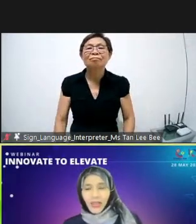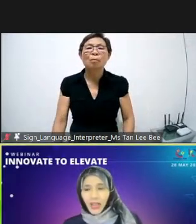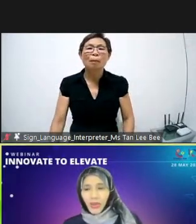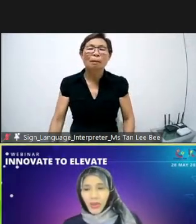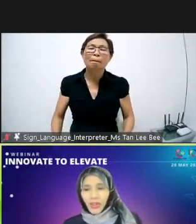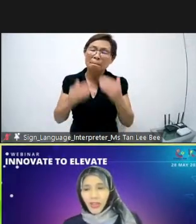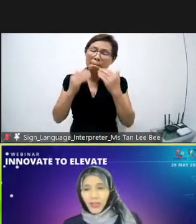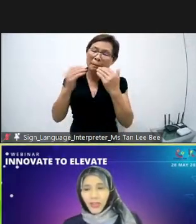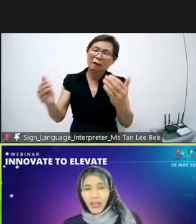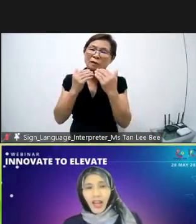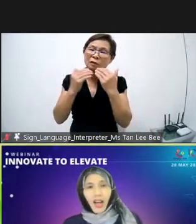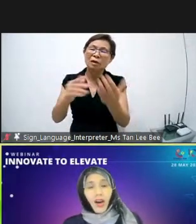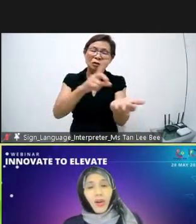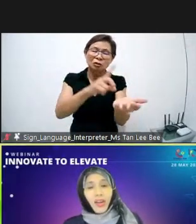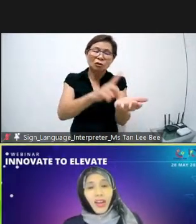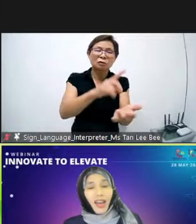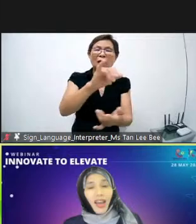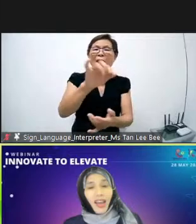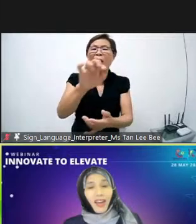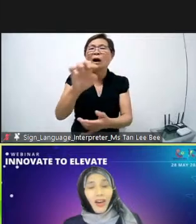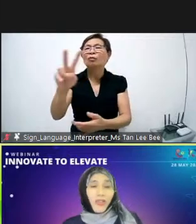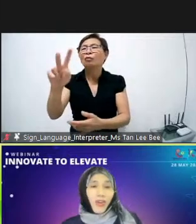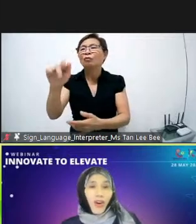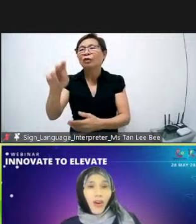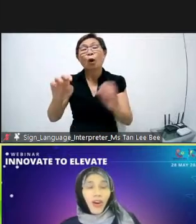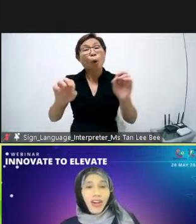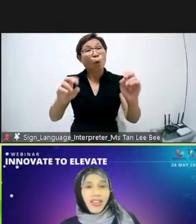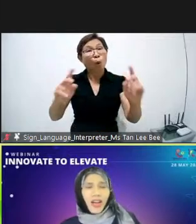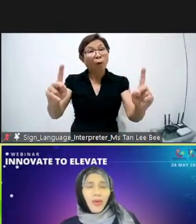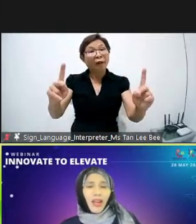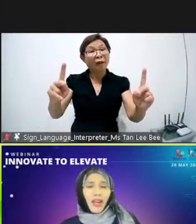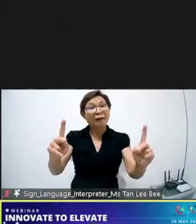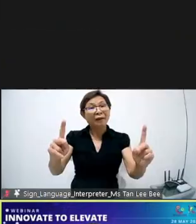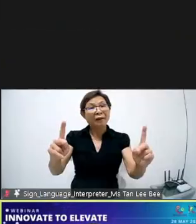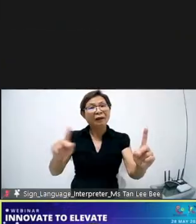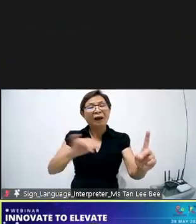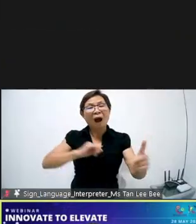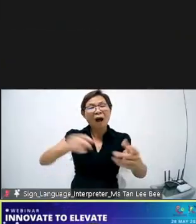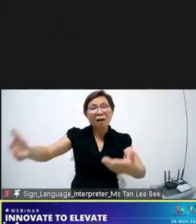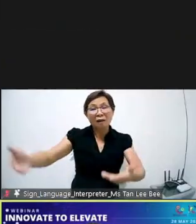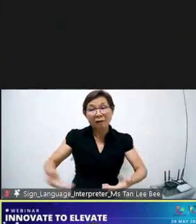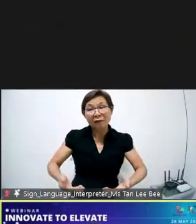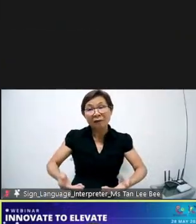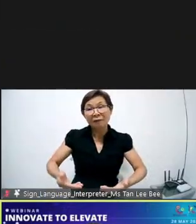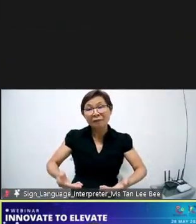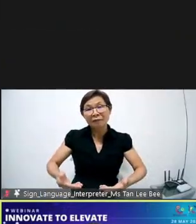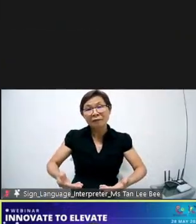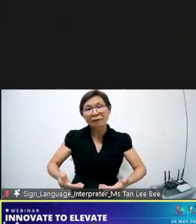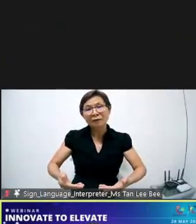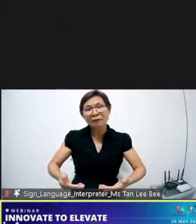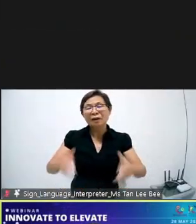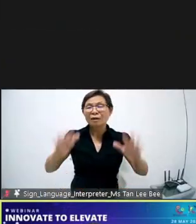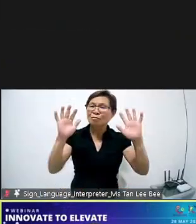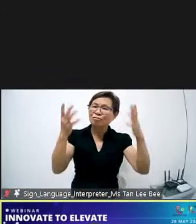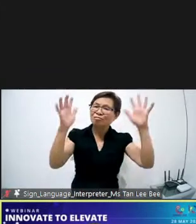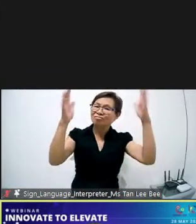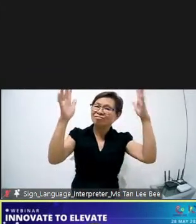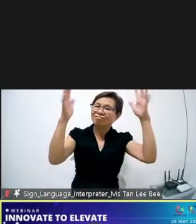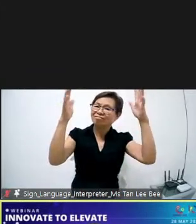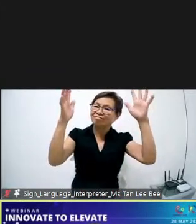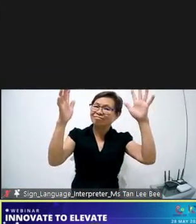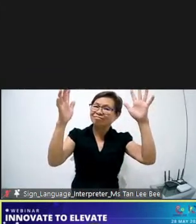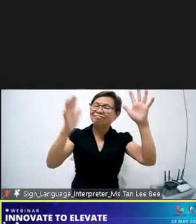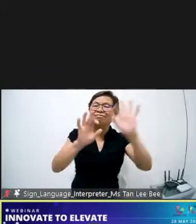Thank you. Thank you, Dr. Irvin. Okay, and of course, I would like to also give a round of applause to our